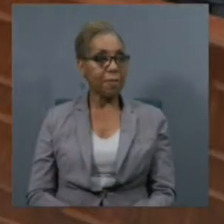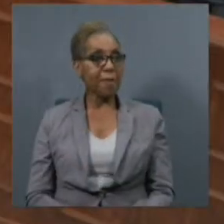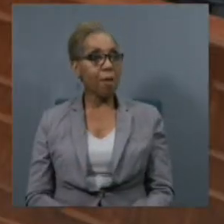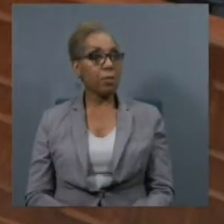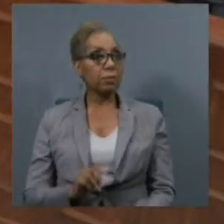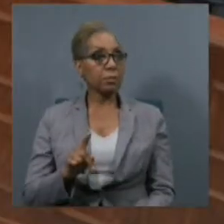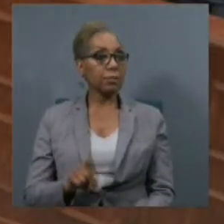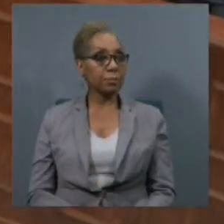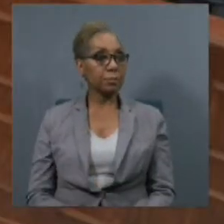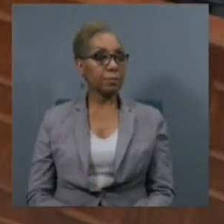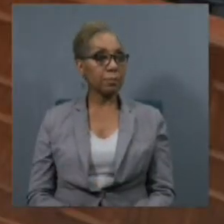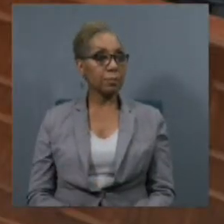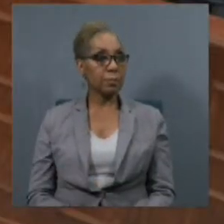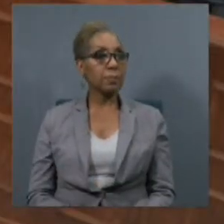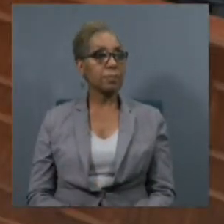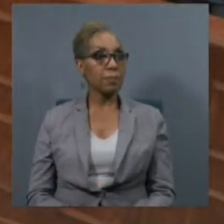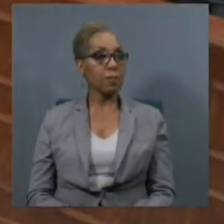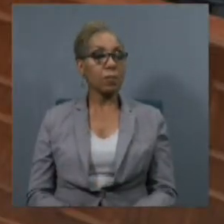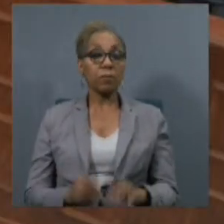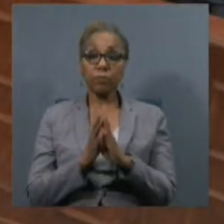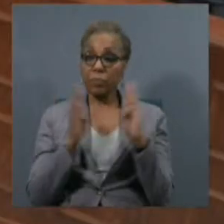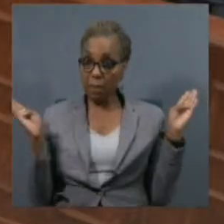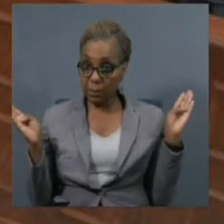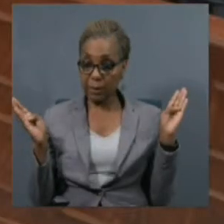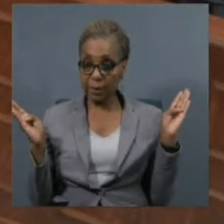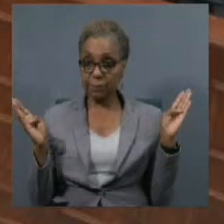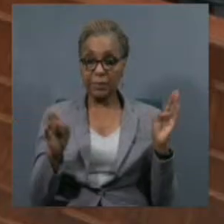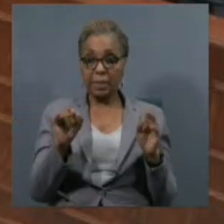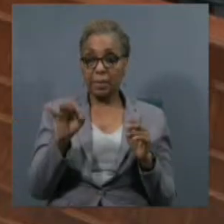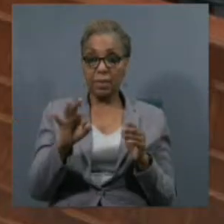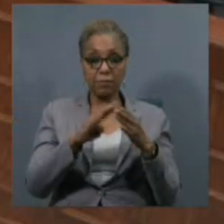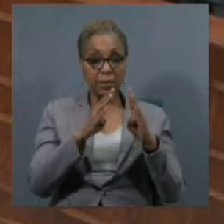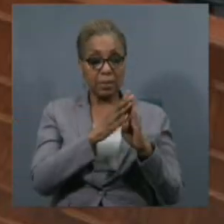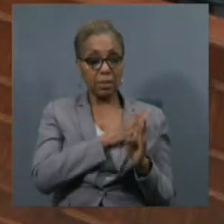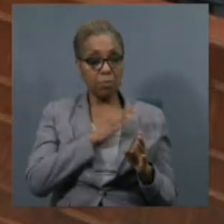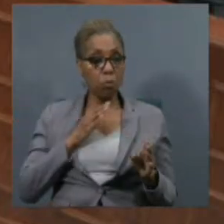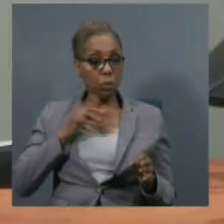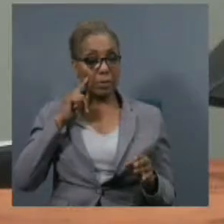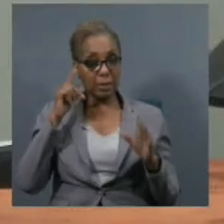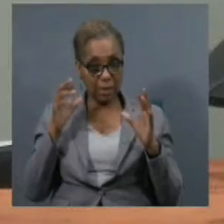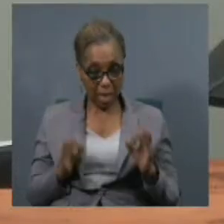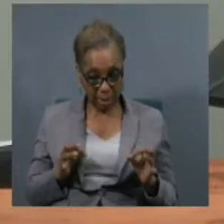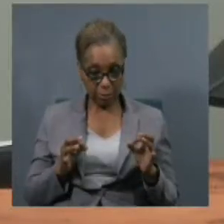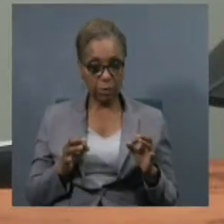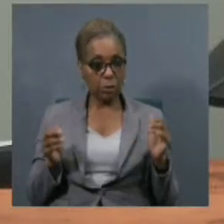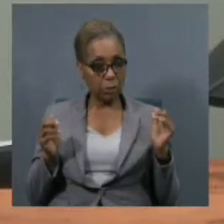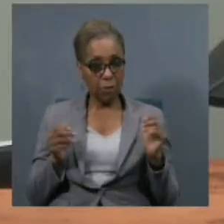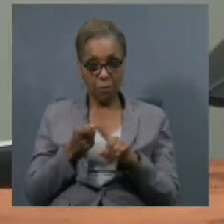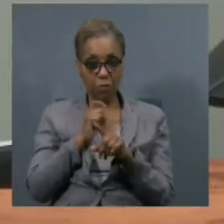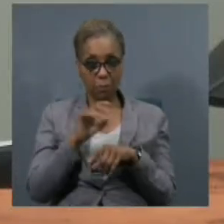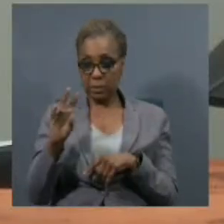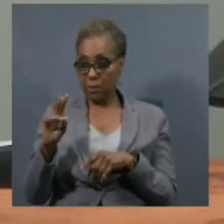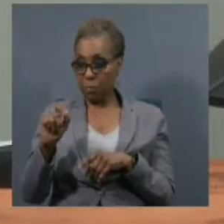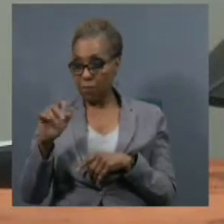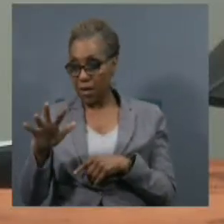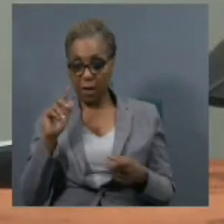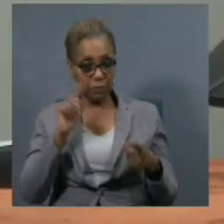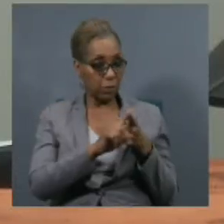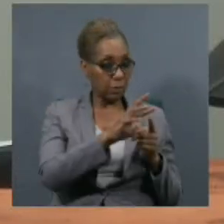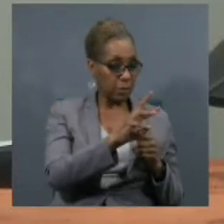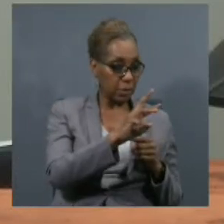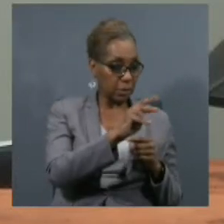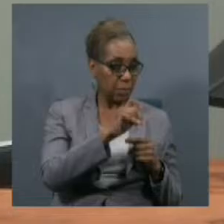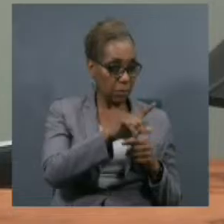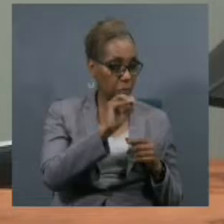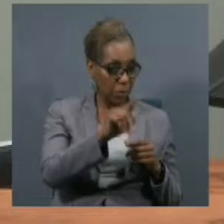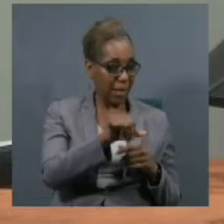I want to go ahead and put this publicly. Okay. If the city board decided to go from 7.5 to 6 million, we know that